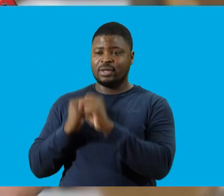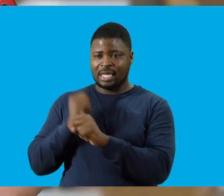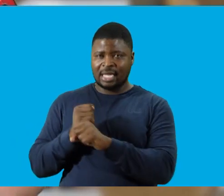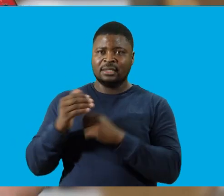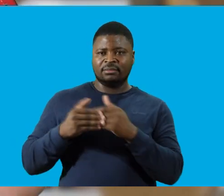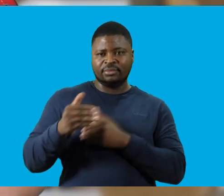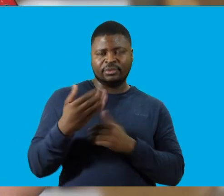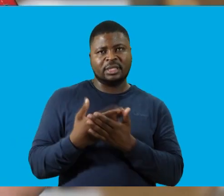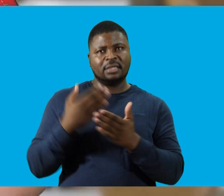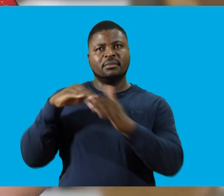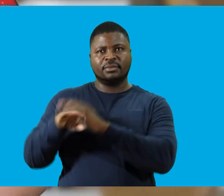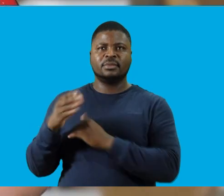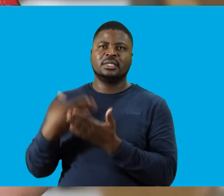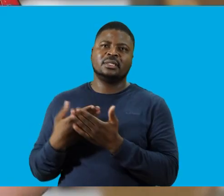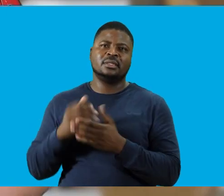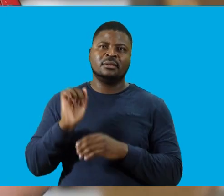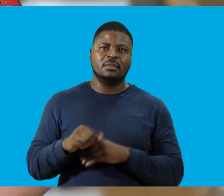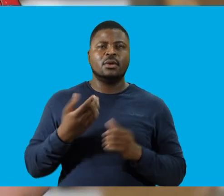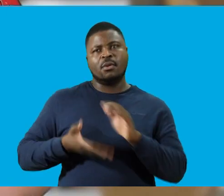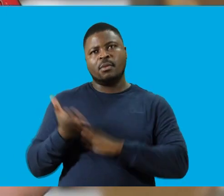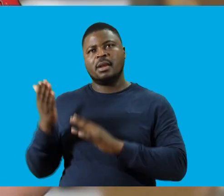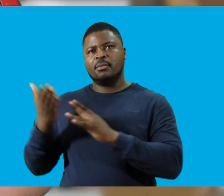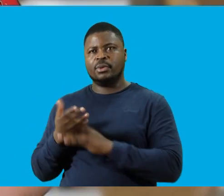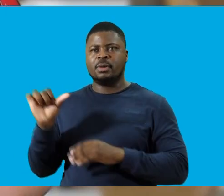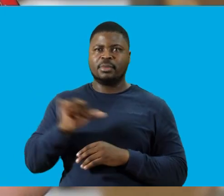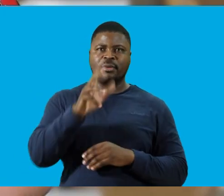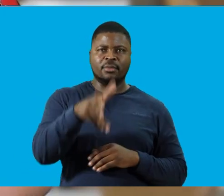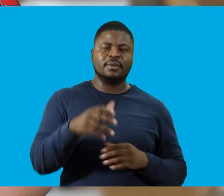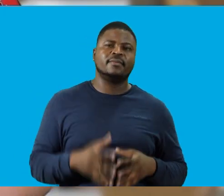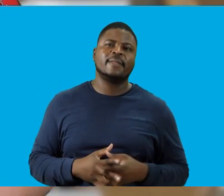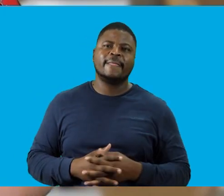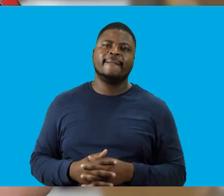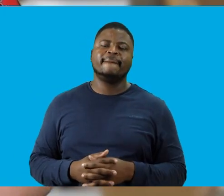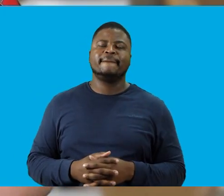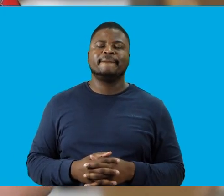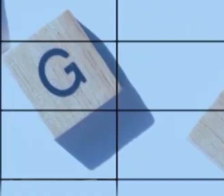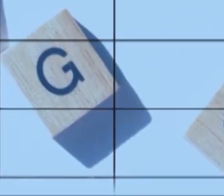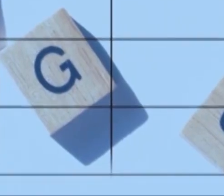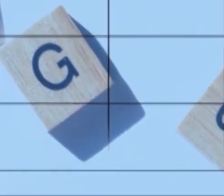she'll be able to go. Let's take a break. See you now.